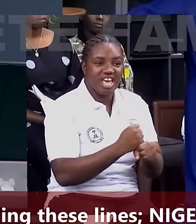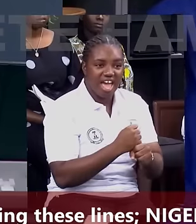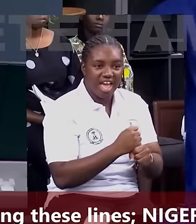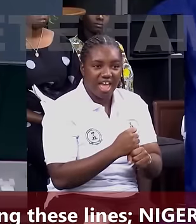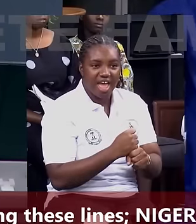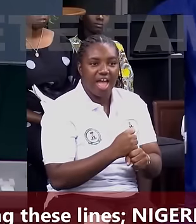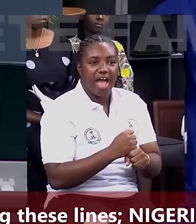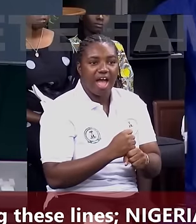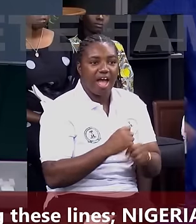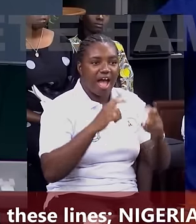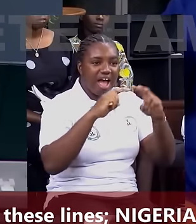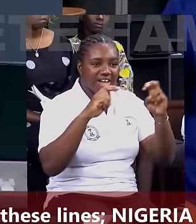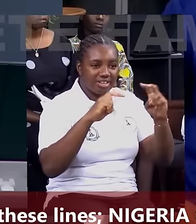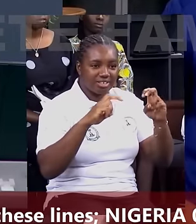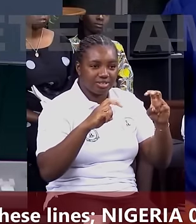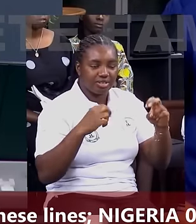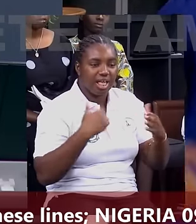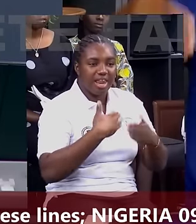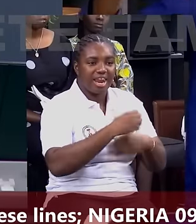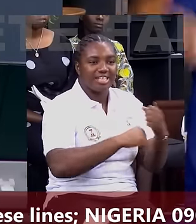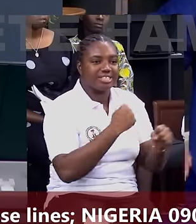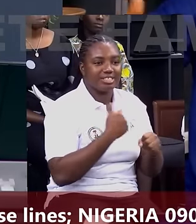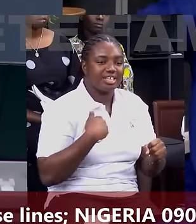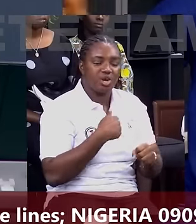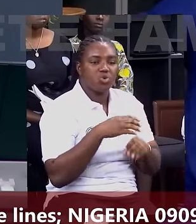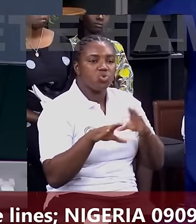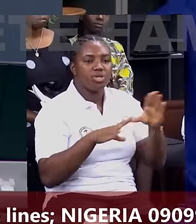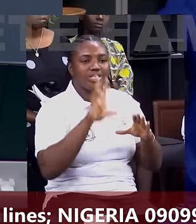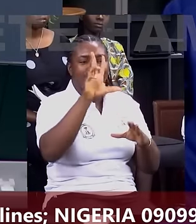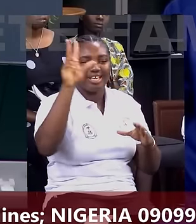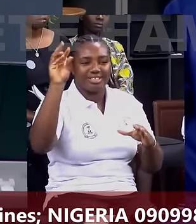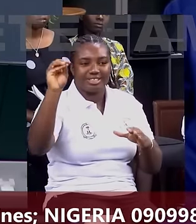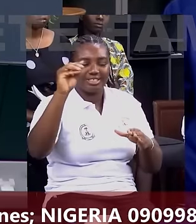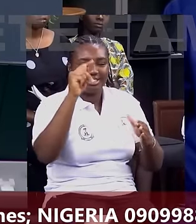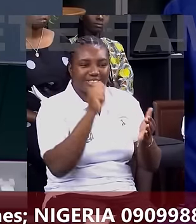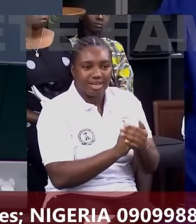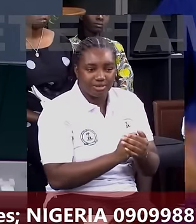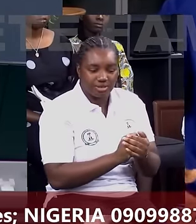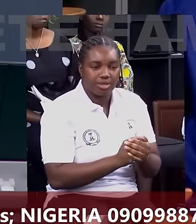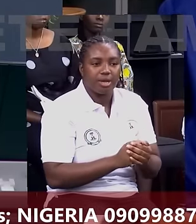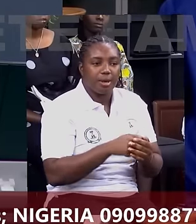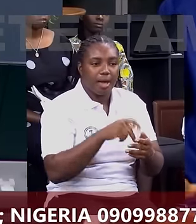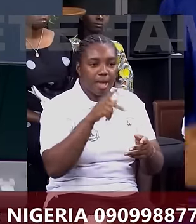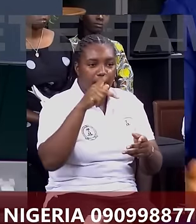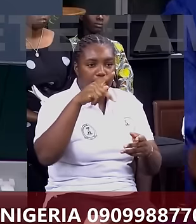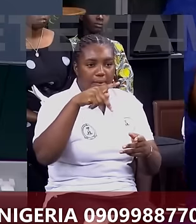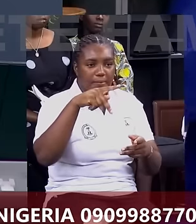30,000 patients in Alliance Hospital. We did close to 3,000 surgeries in the